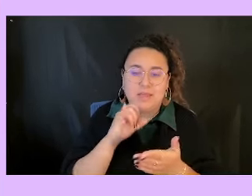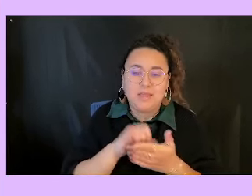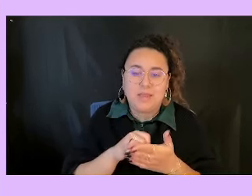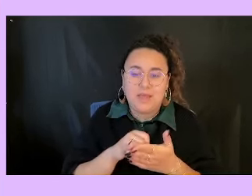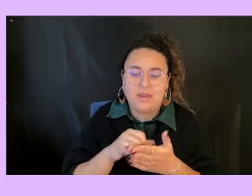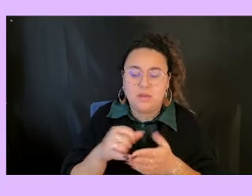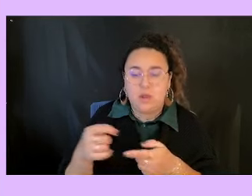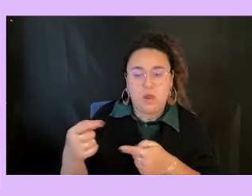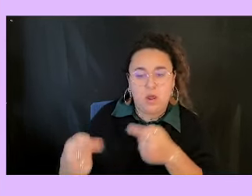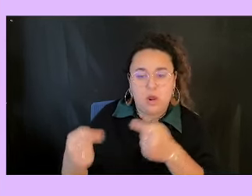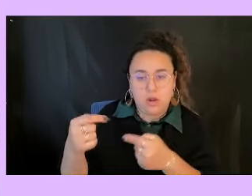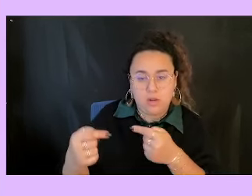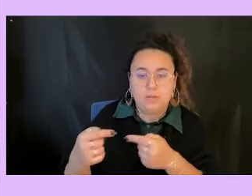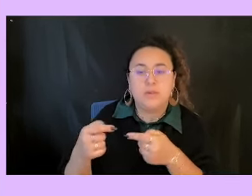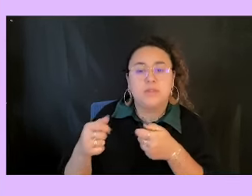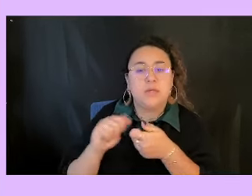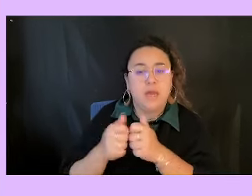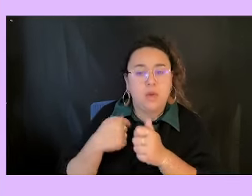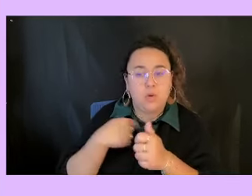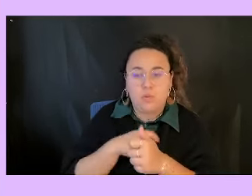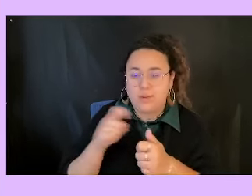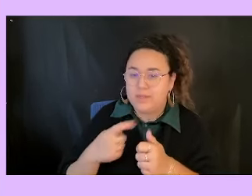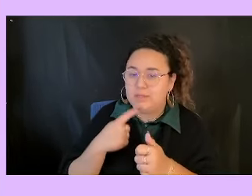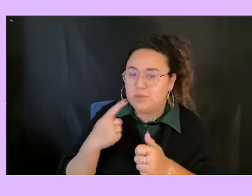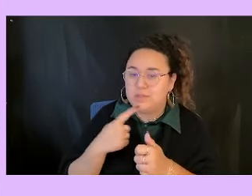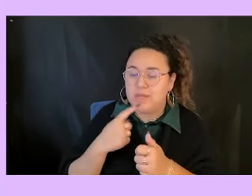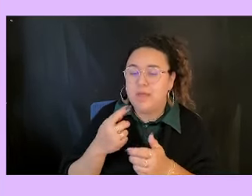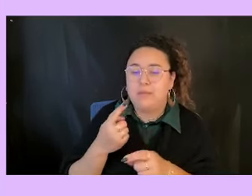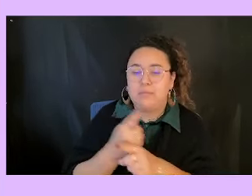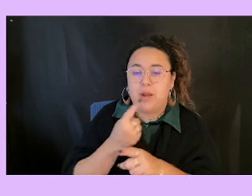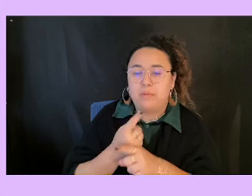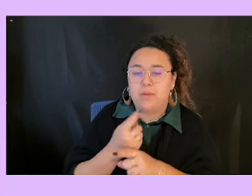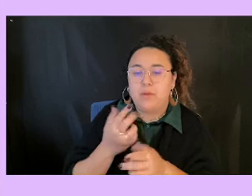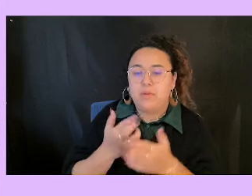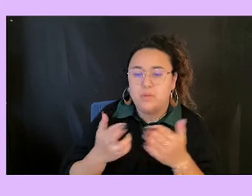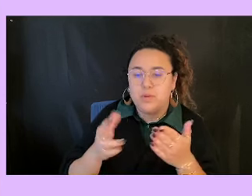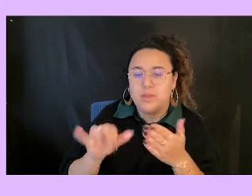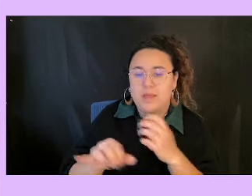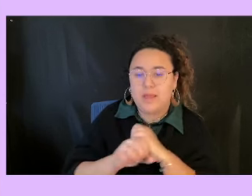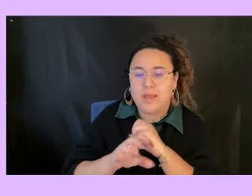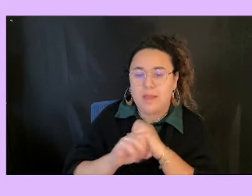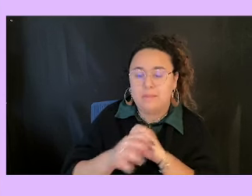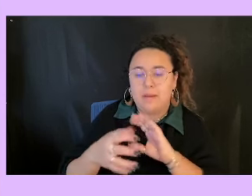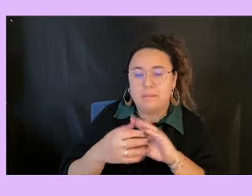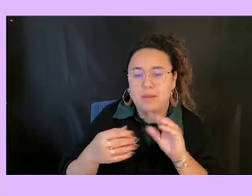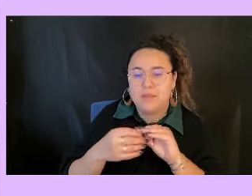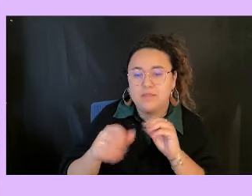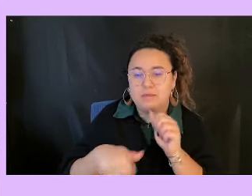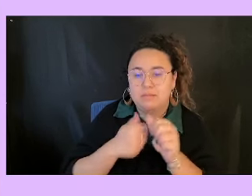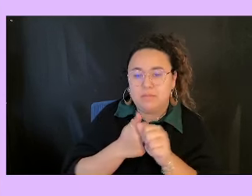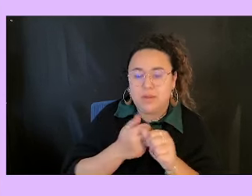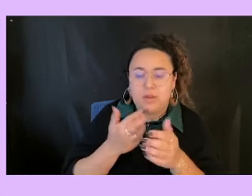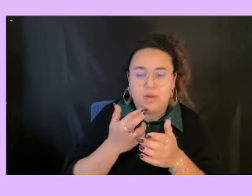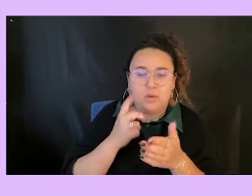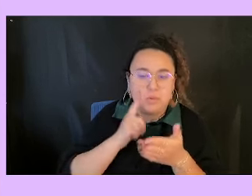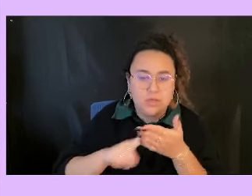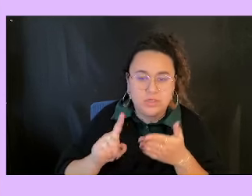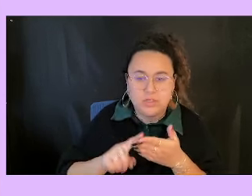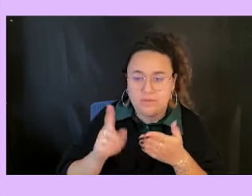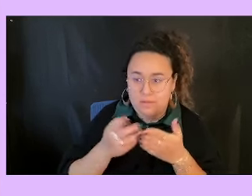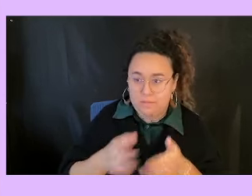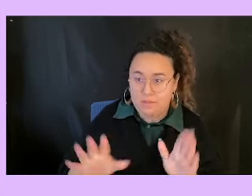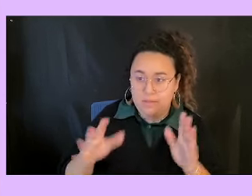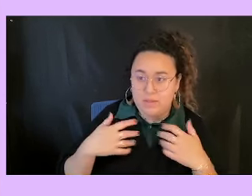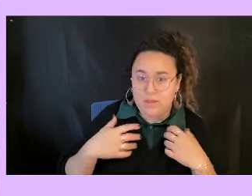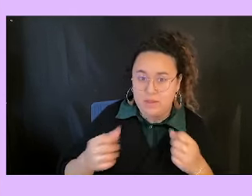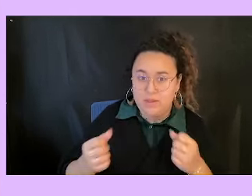that we need to say, the way we need to say them, properly resourcing those campaigns and that messaging and that research so that if we need to make a public health argument, we're